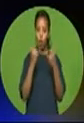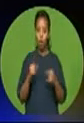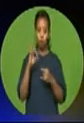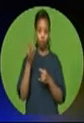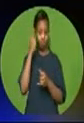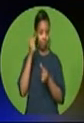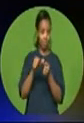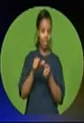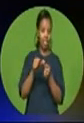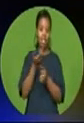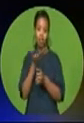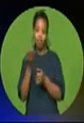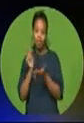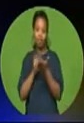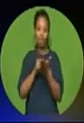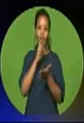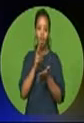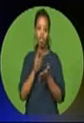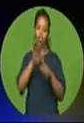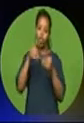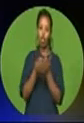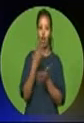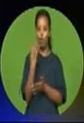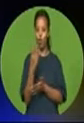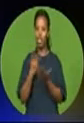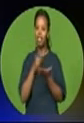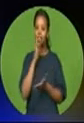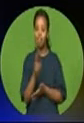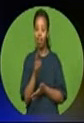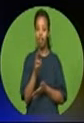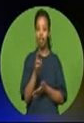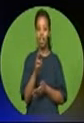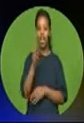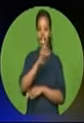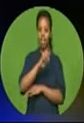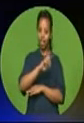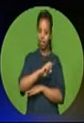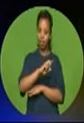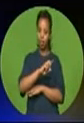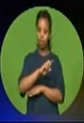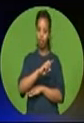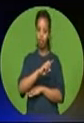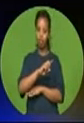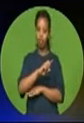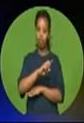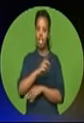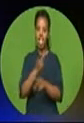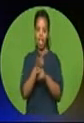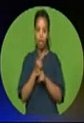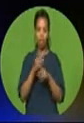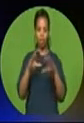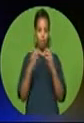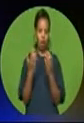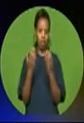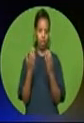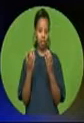Parts of a journal entry are generally four. These are a debt, debit